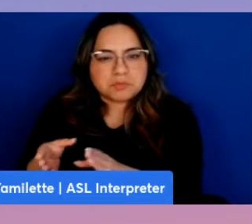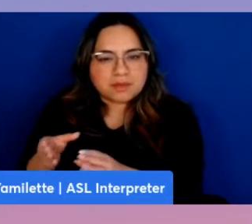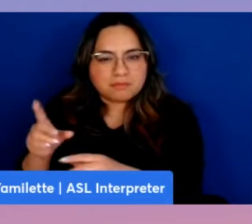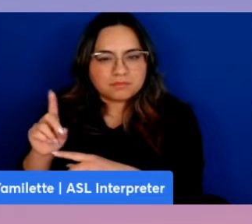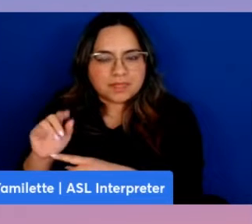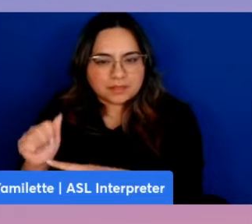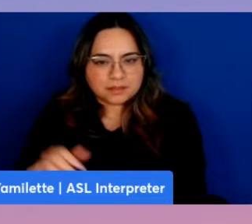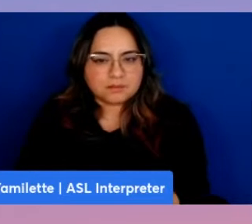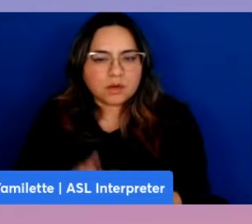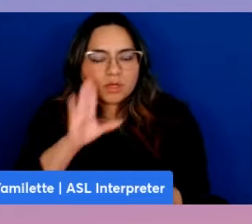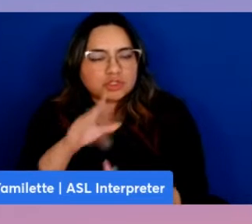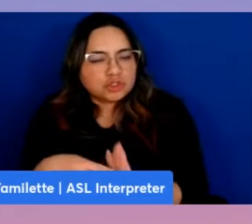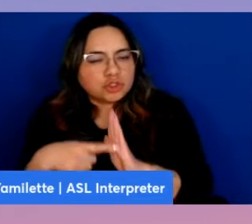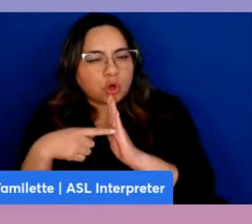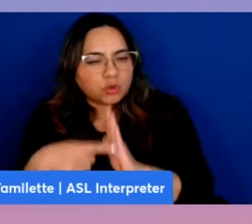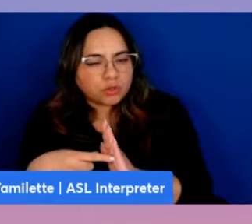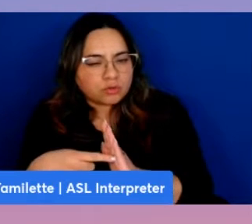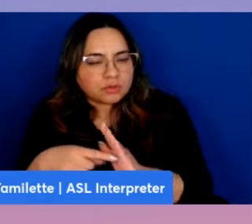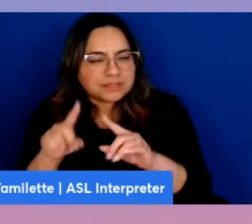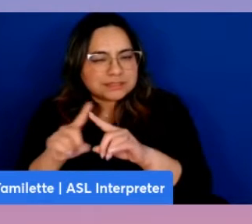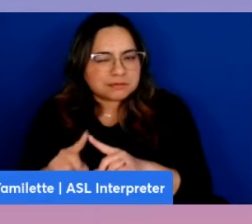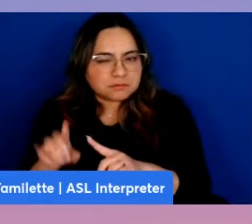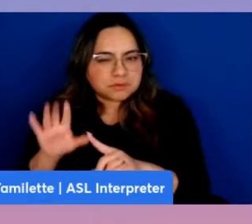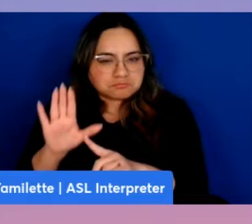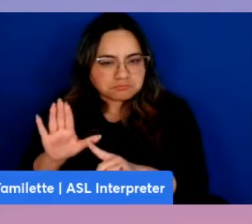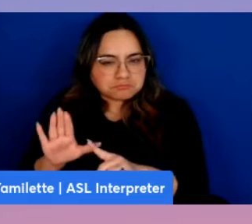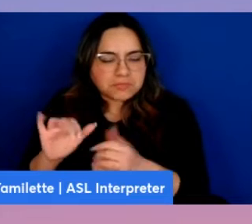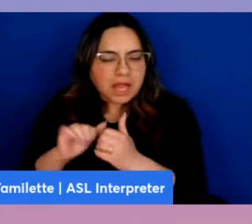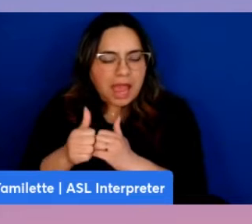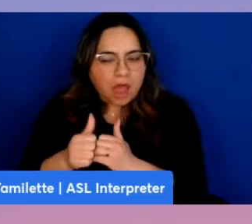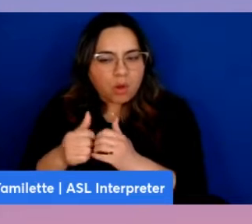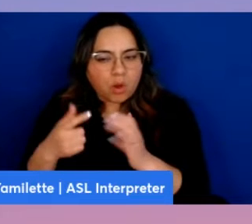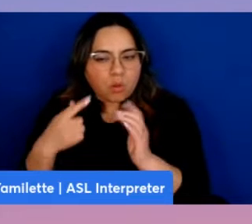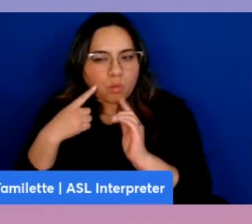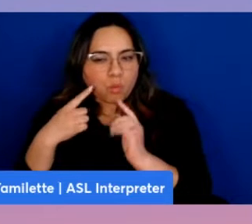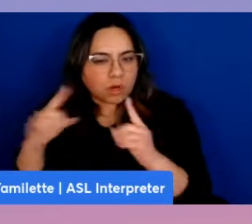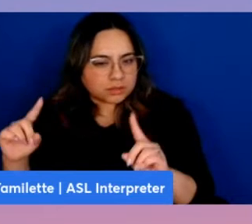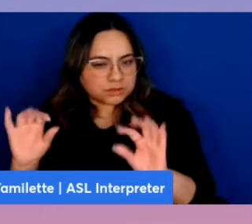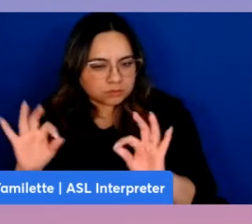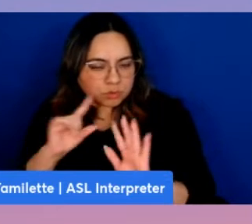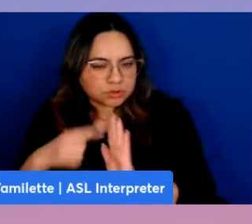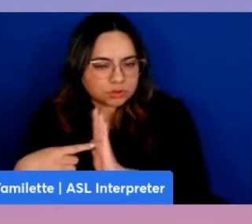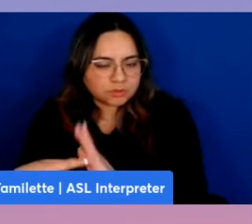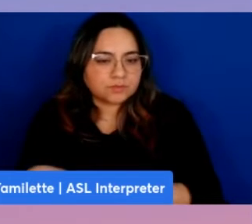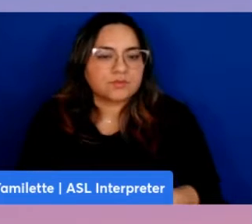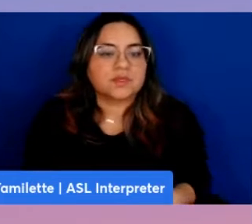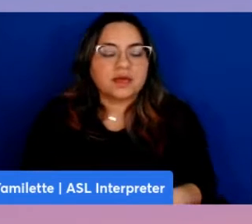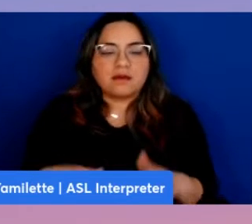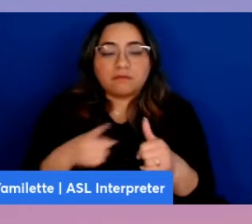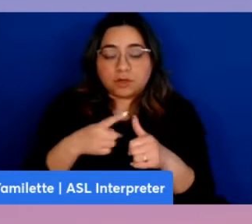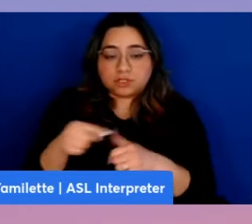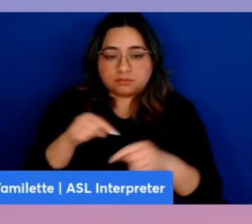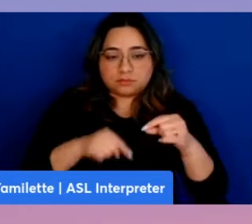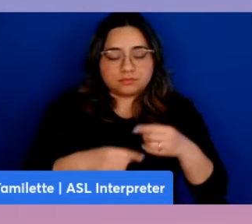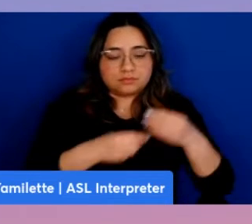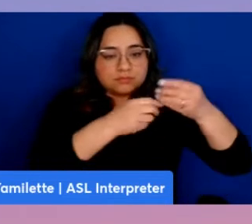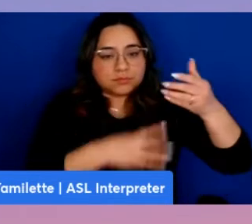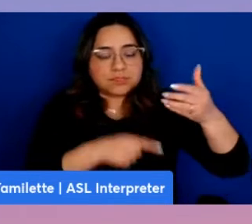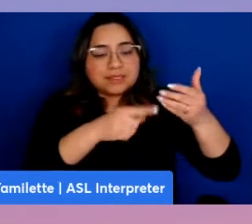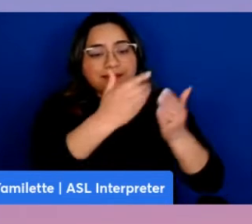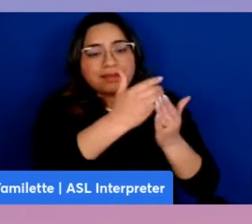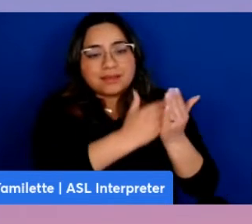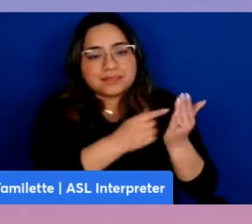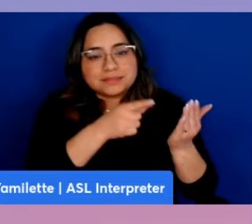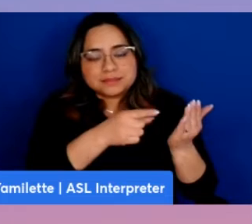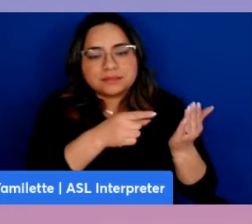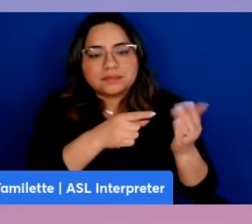So before we jump into the code, here are some conventions I have. I like to optimize, and the less keys I type,